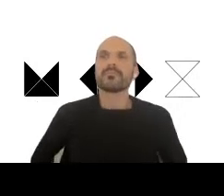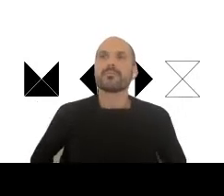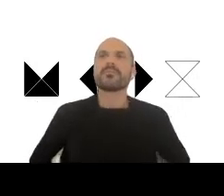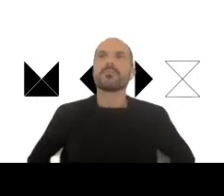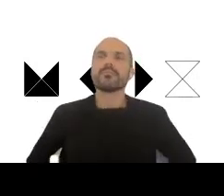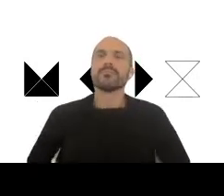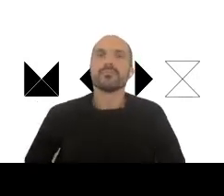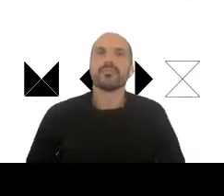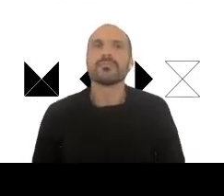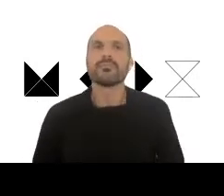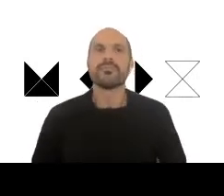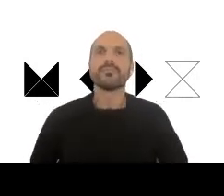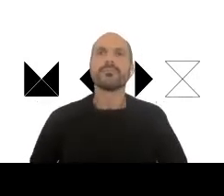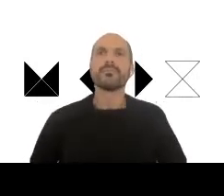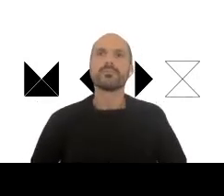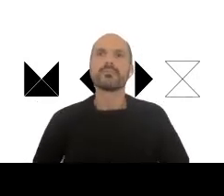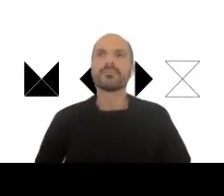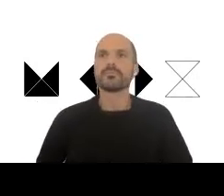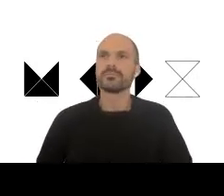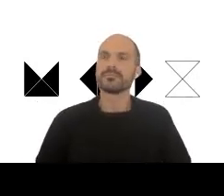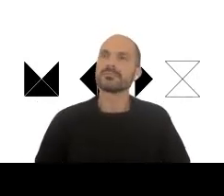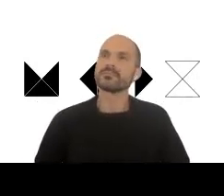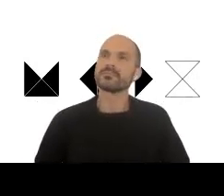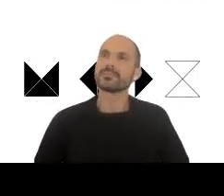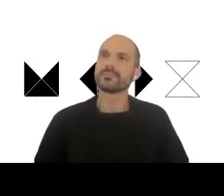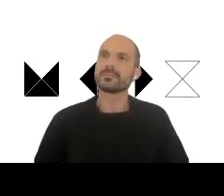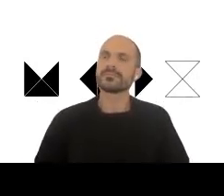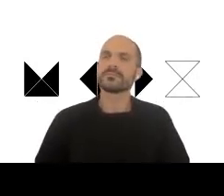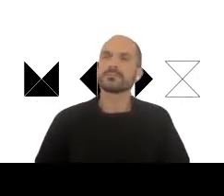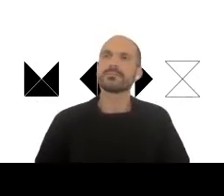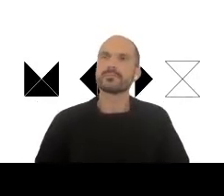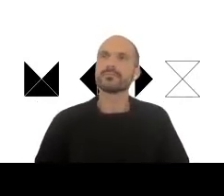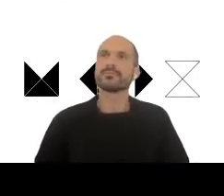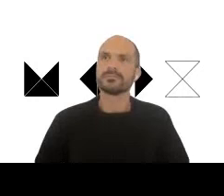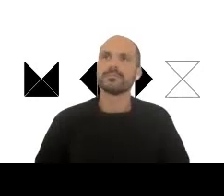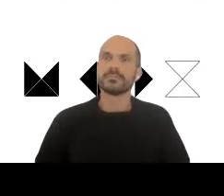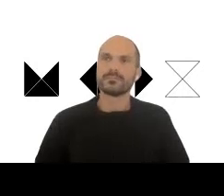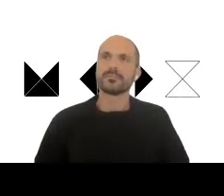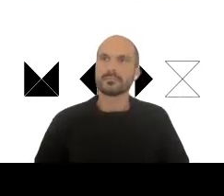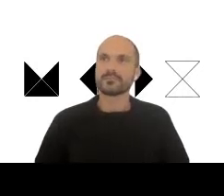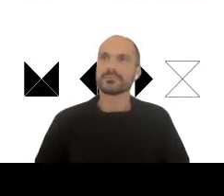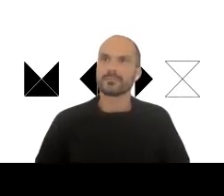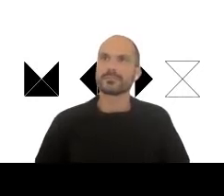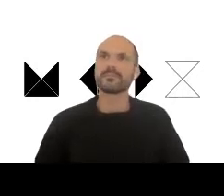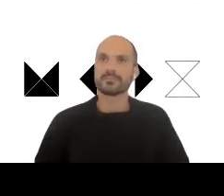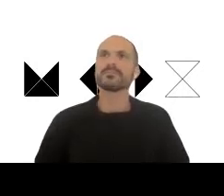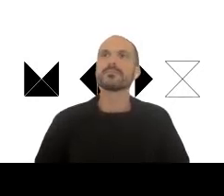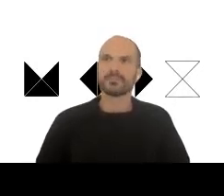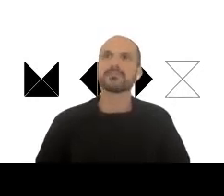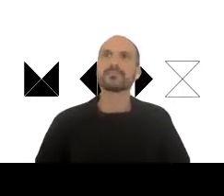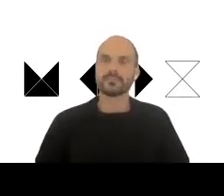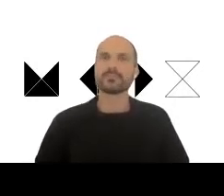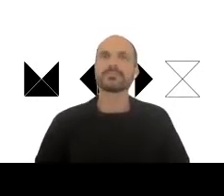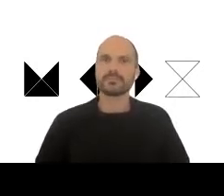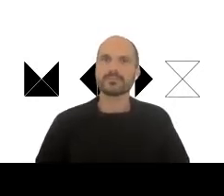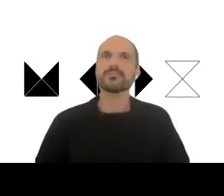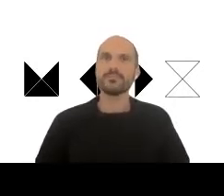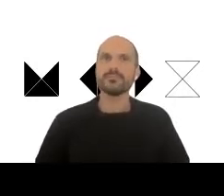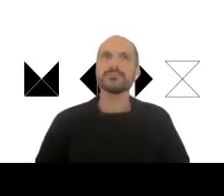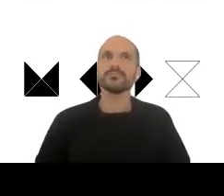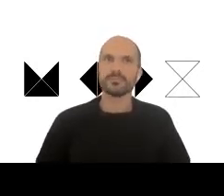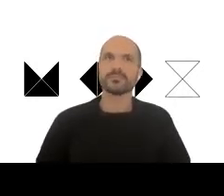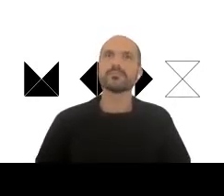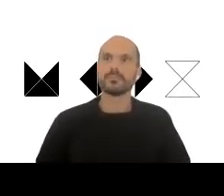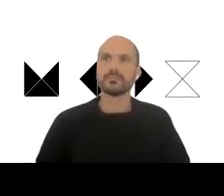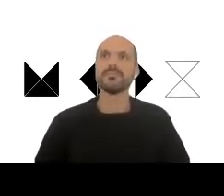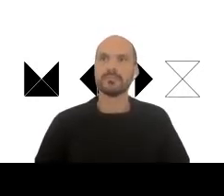have gone through, so they can also jump up, skip all the parts that we have tried out